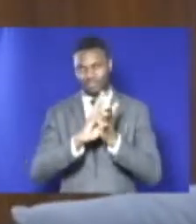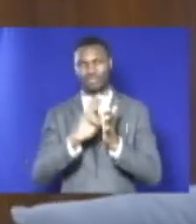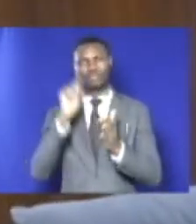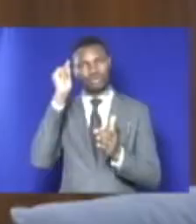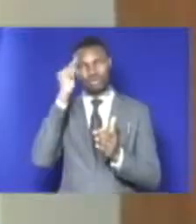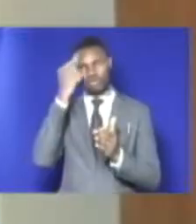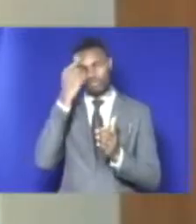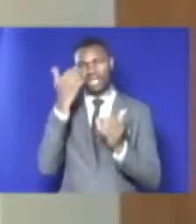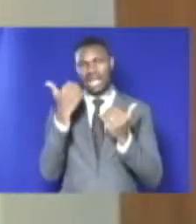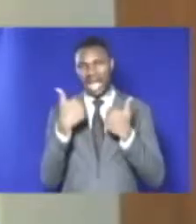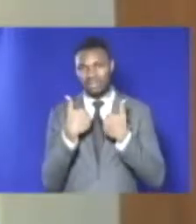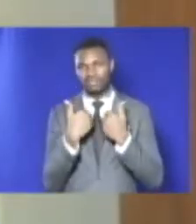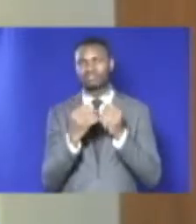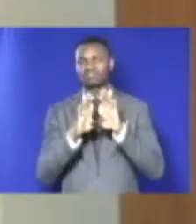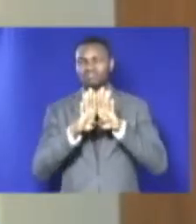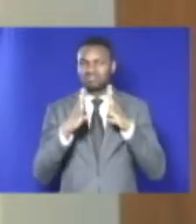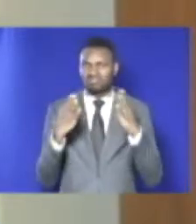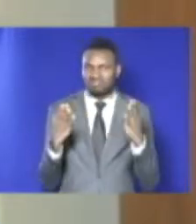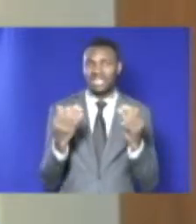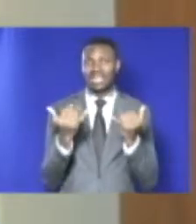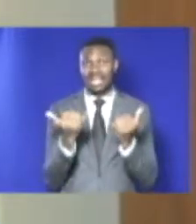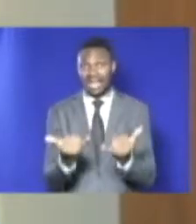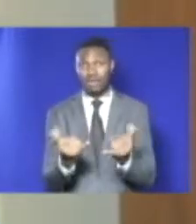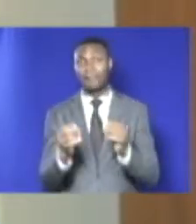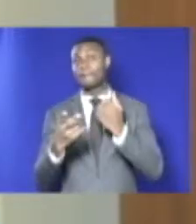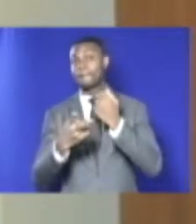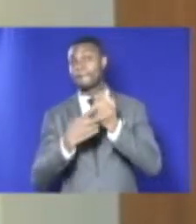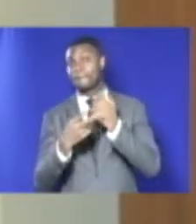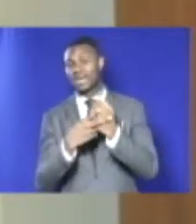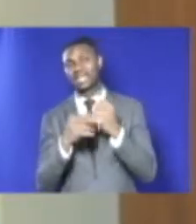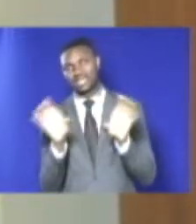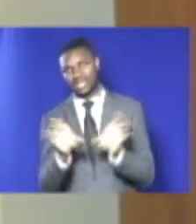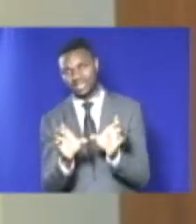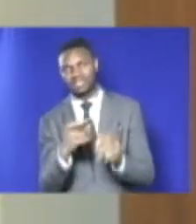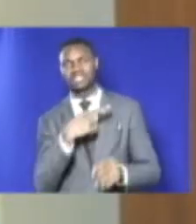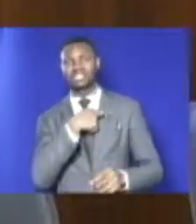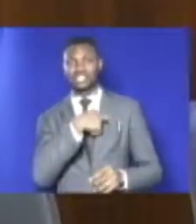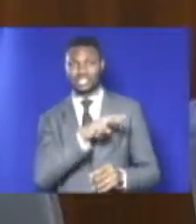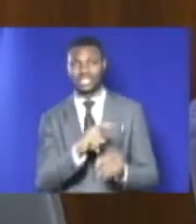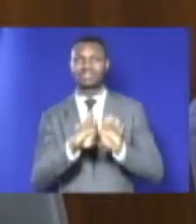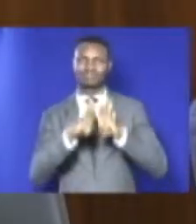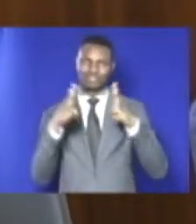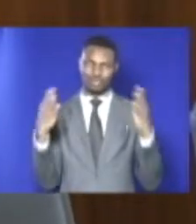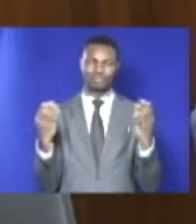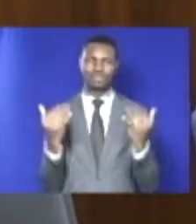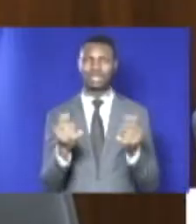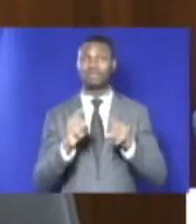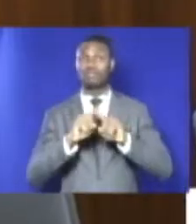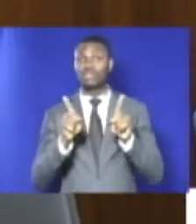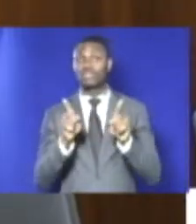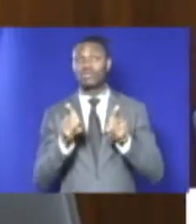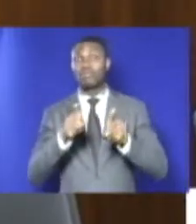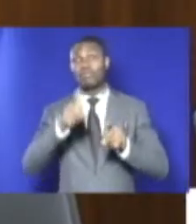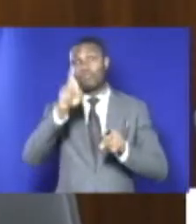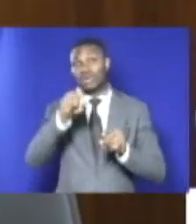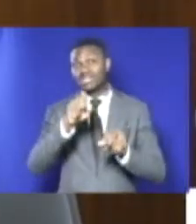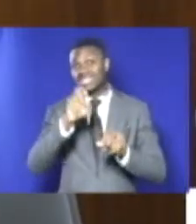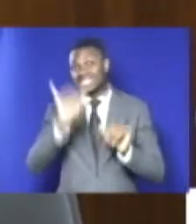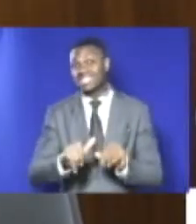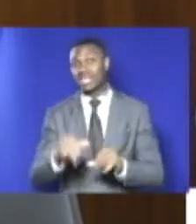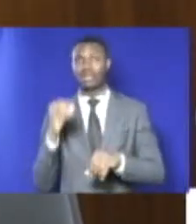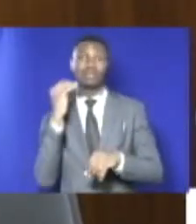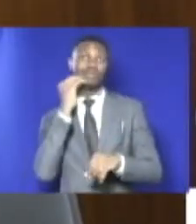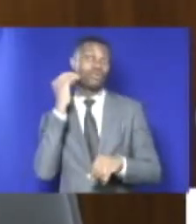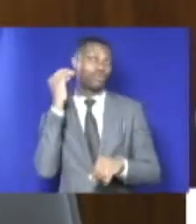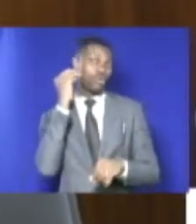relaxed restrictions of banking operations and worship places, but retained the nationwide curfew to limit social interactions